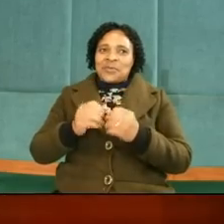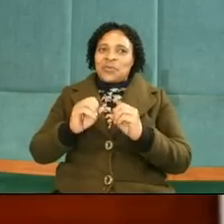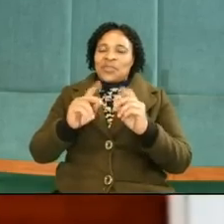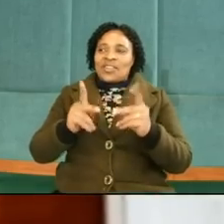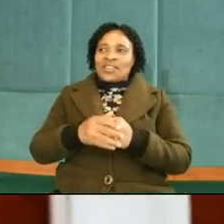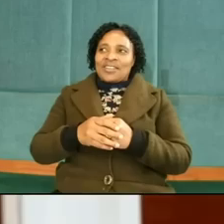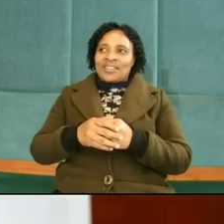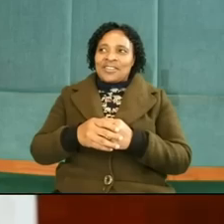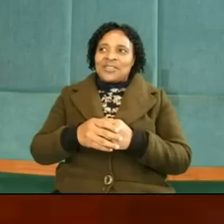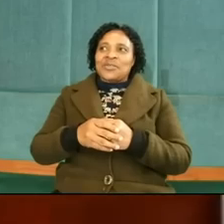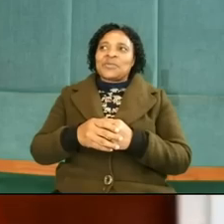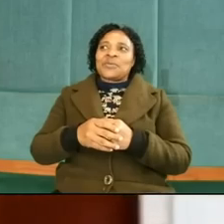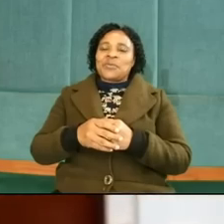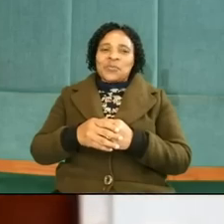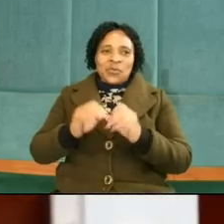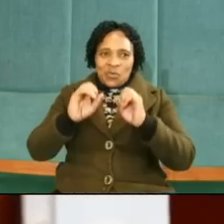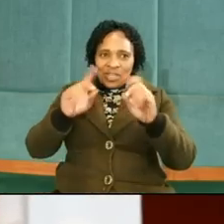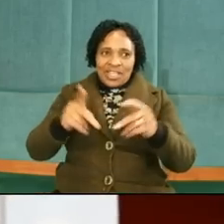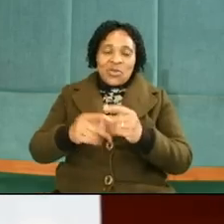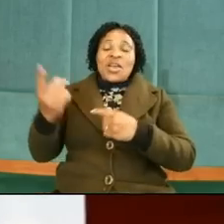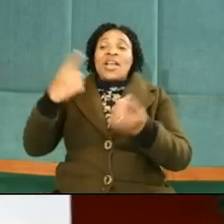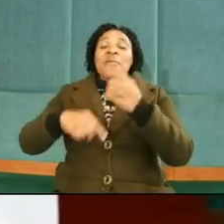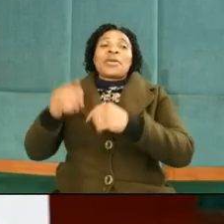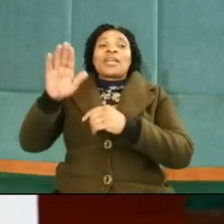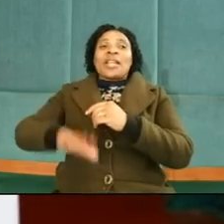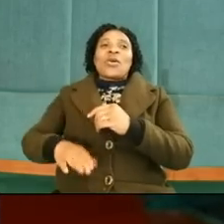only. 6, 7, 8, 9, 10. Yeah, we're coming down to